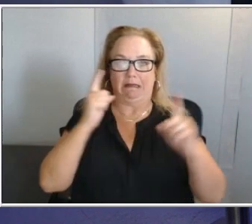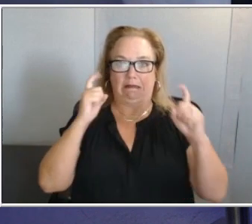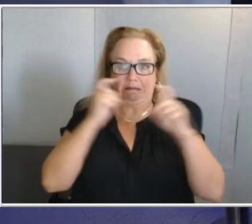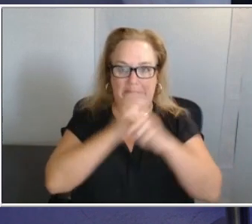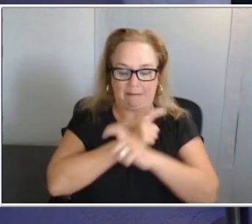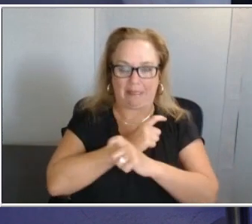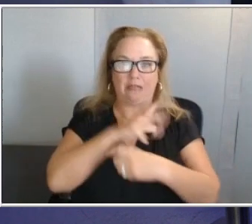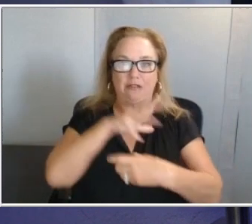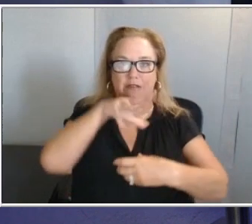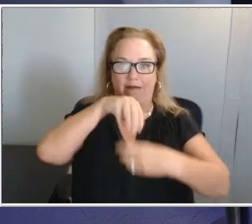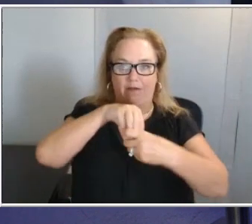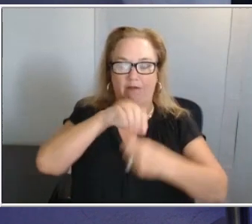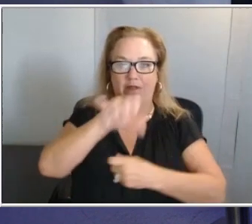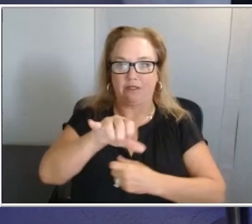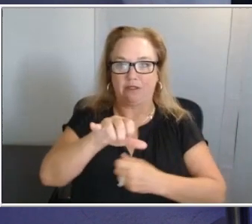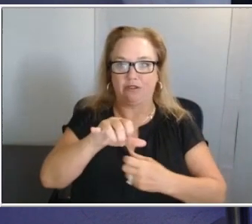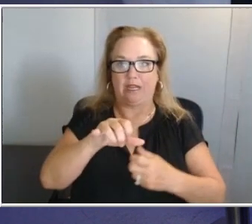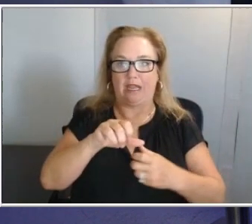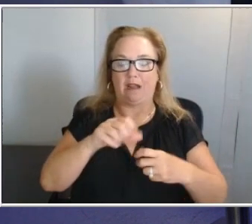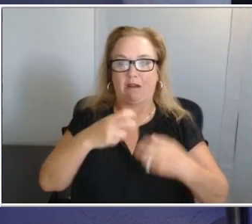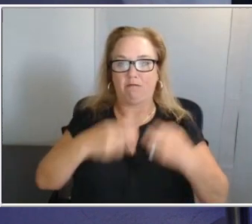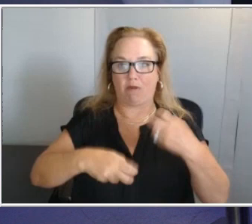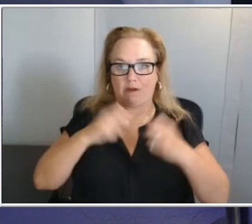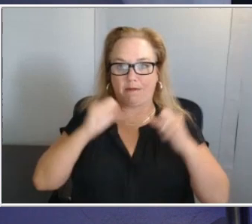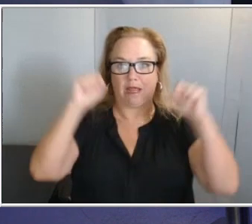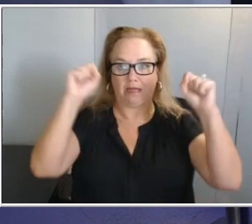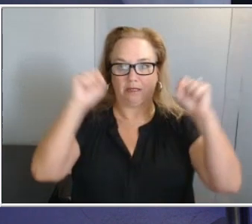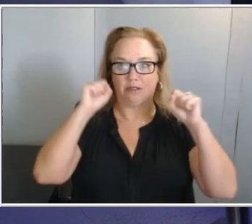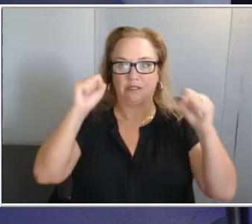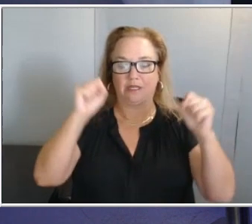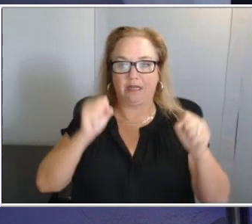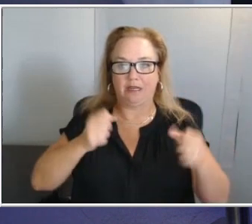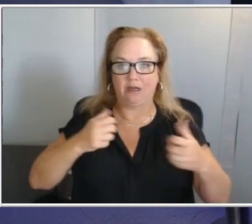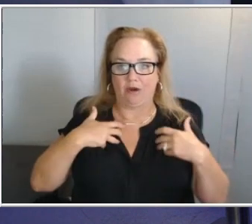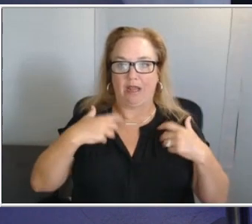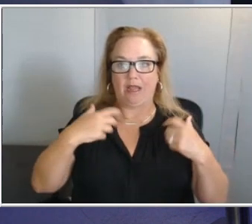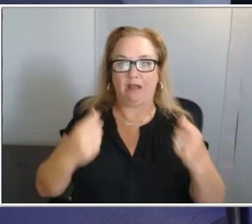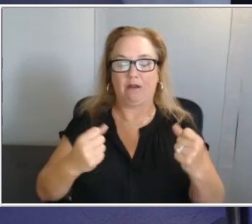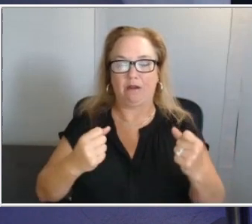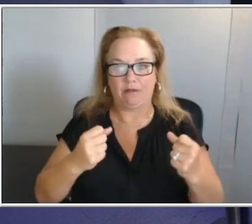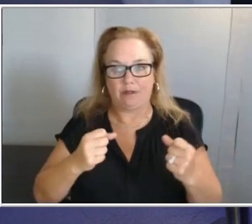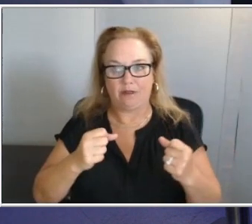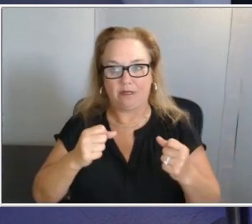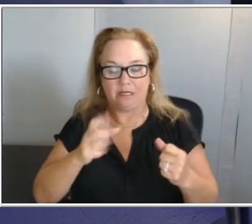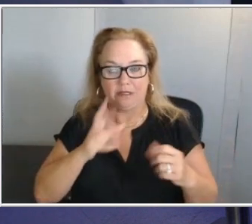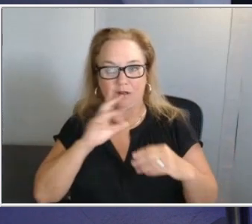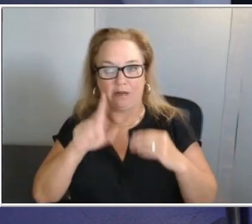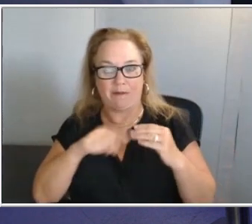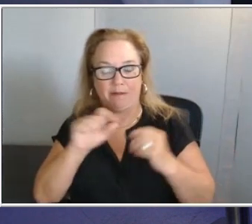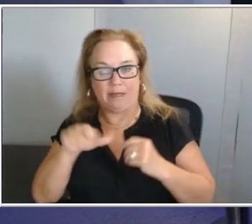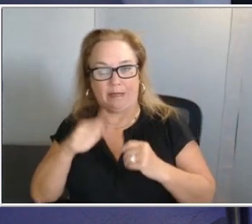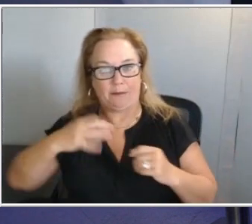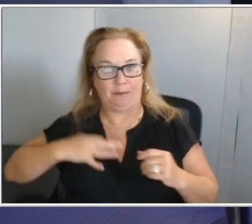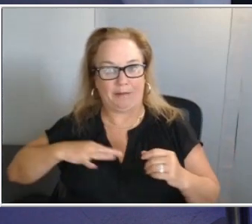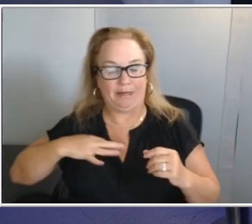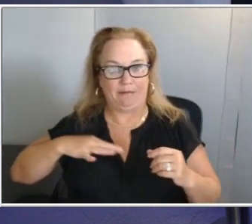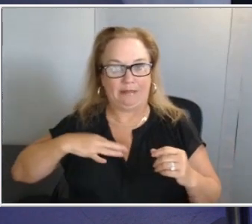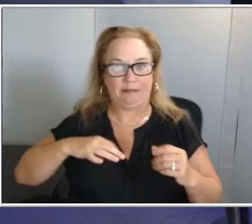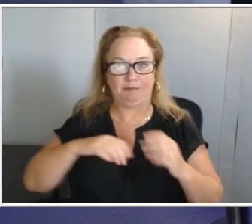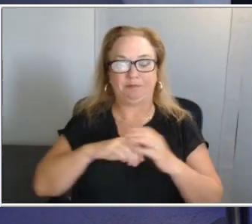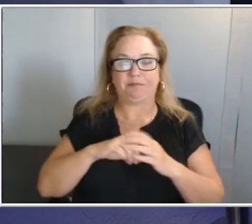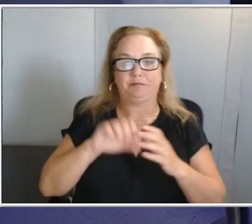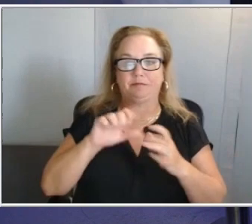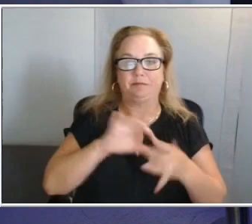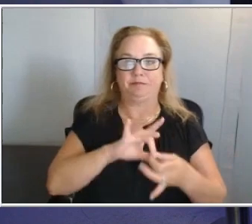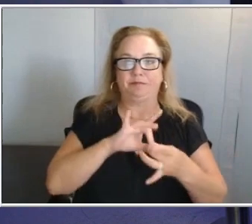go into this. She had trouble exercising and continuing her path to health. Can you talk about the other benefits, Dr. Holding, that come with